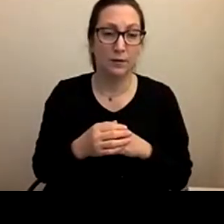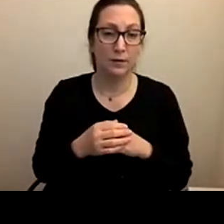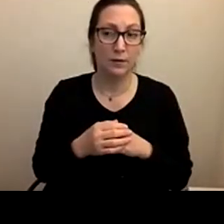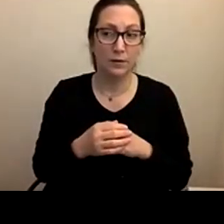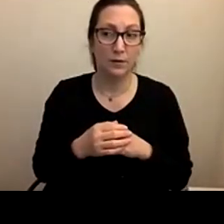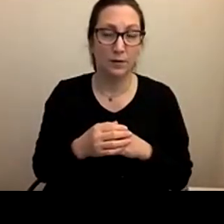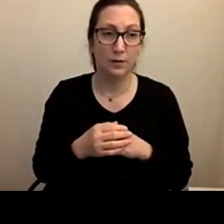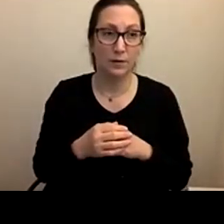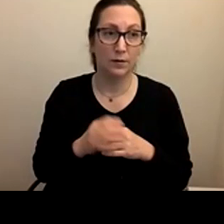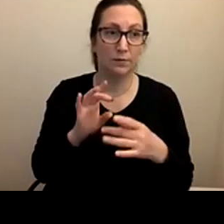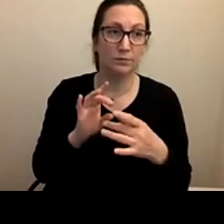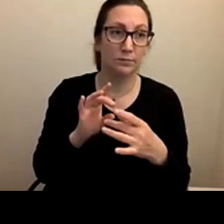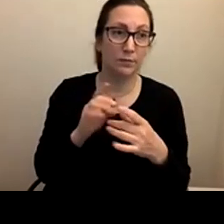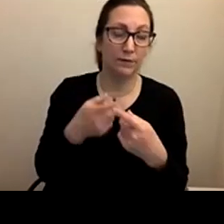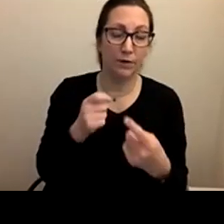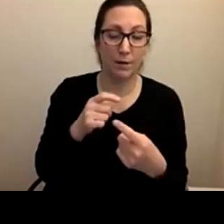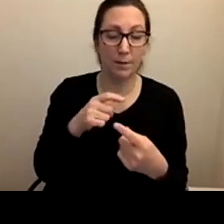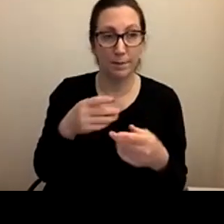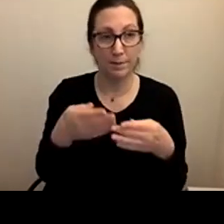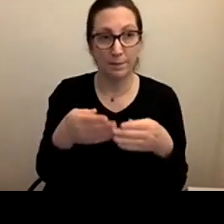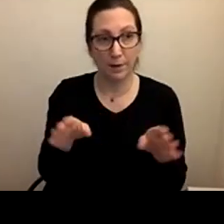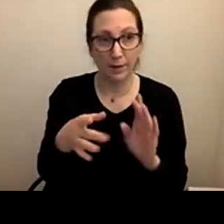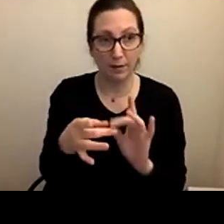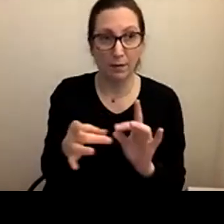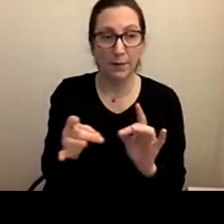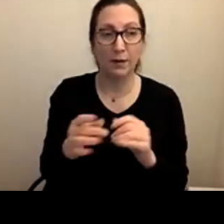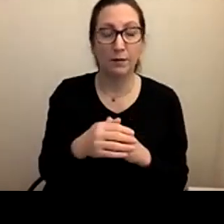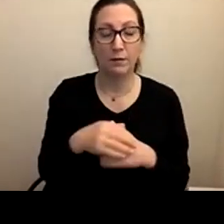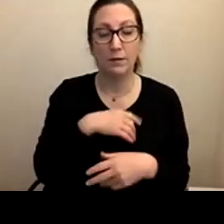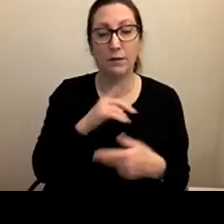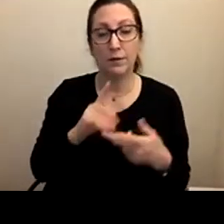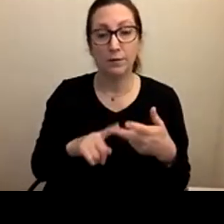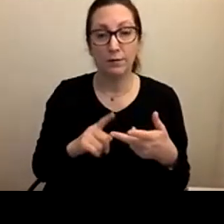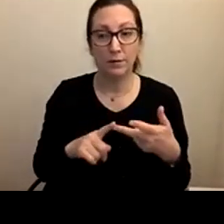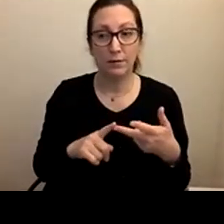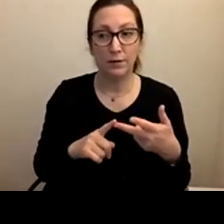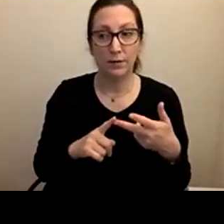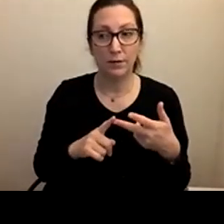from public comments and so on. And then the third is